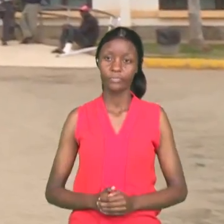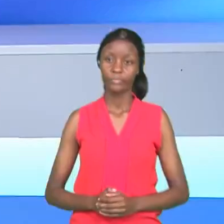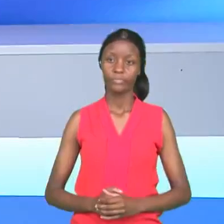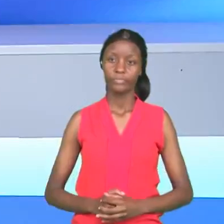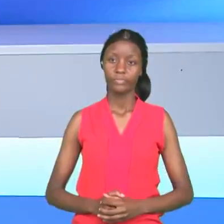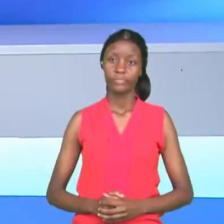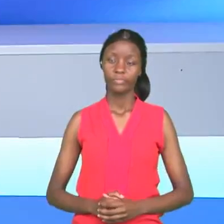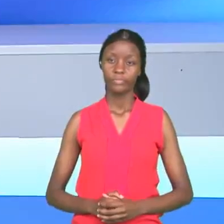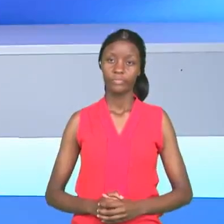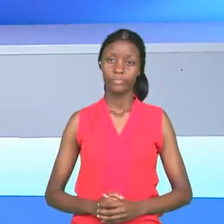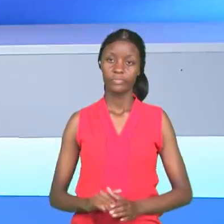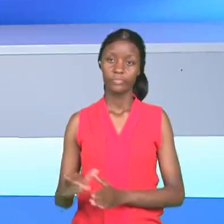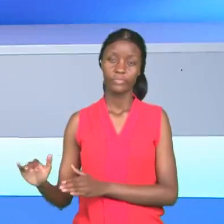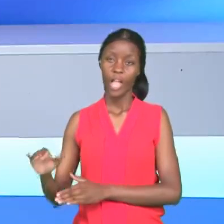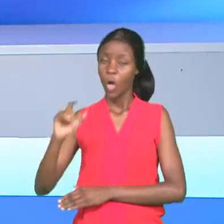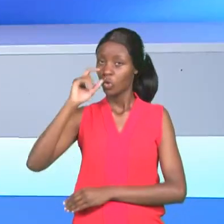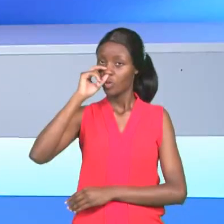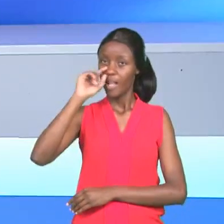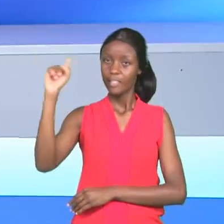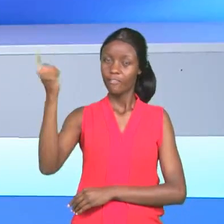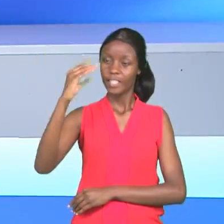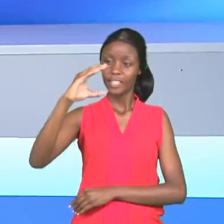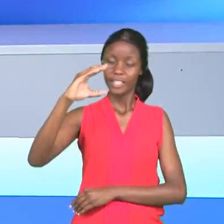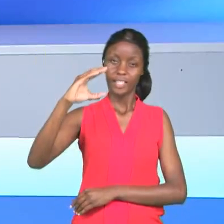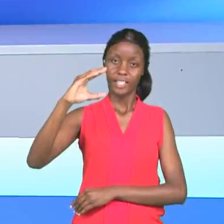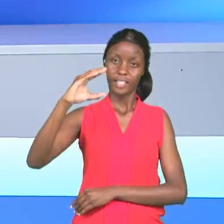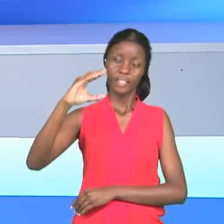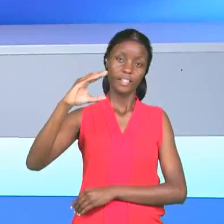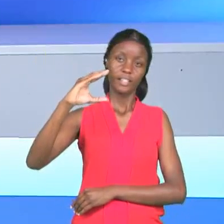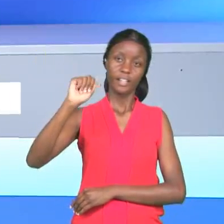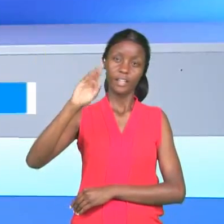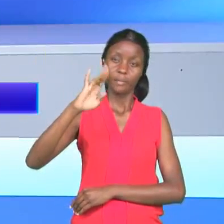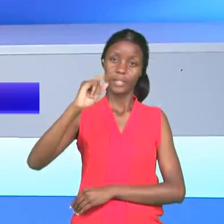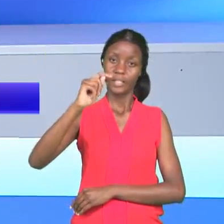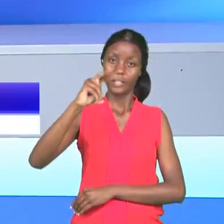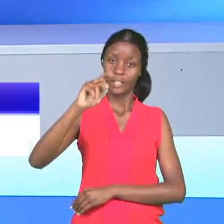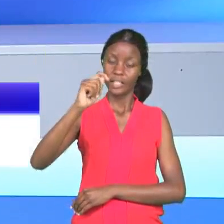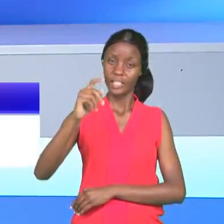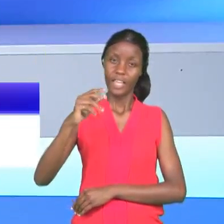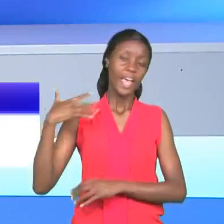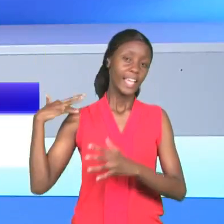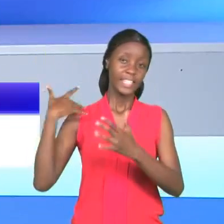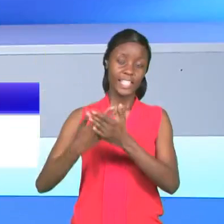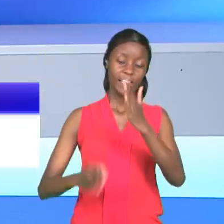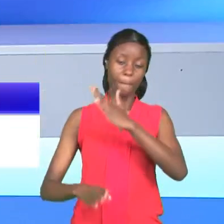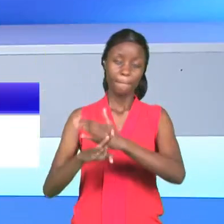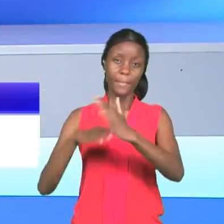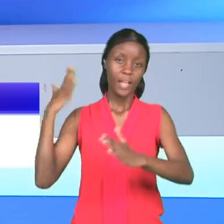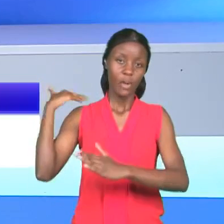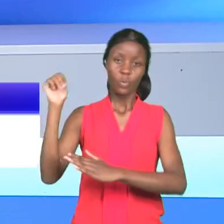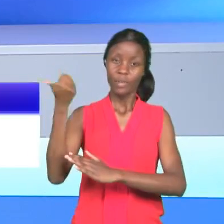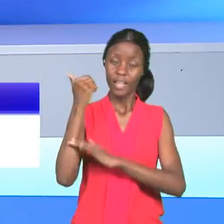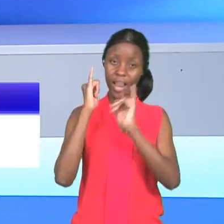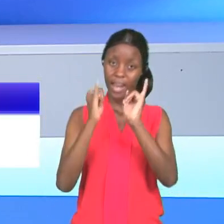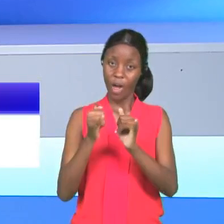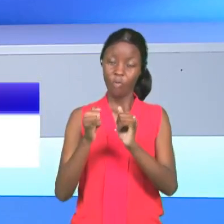King. Sudan's first cabinet since the ouster of President Omar al-Bashir has been sworn in as the African country